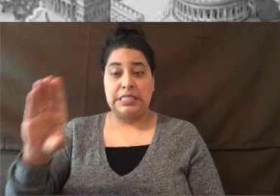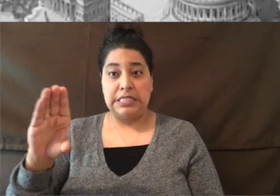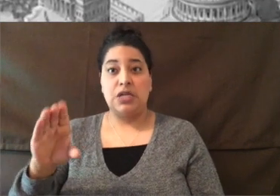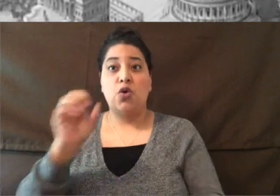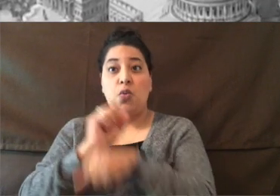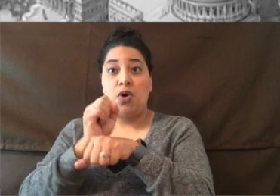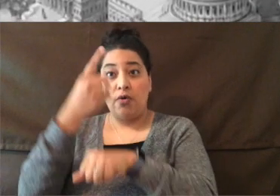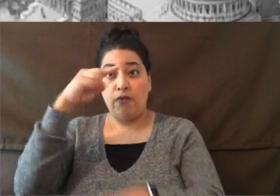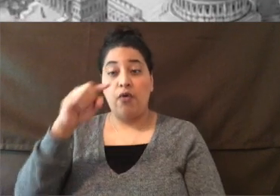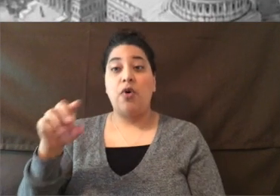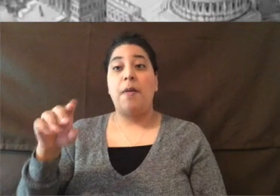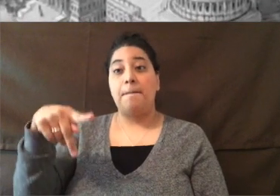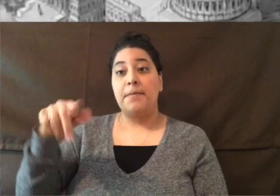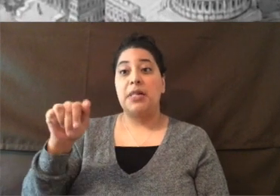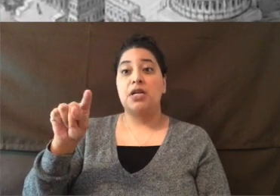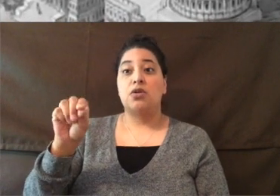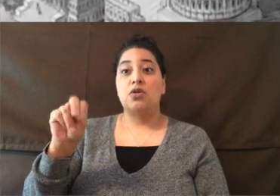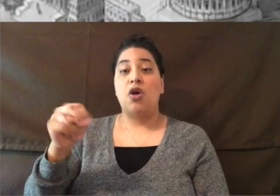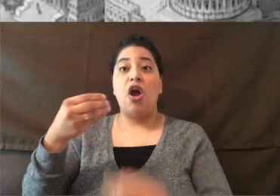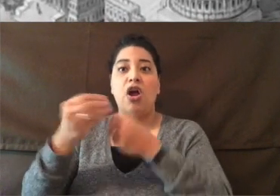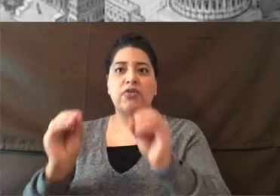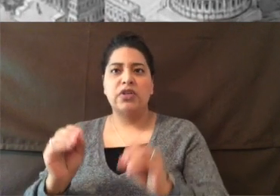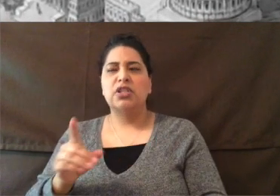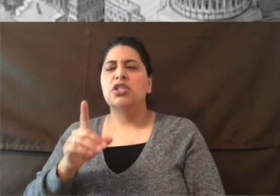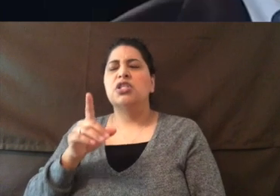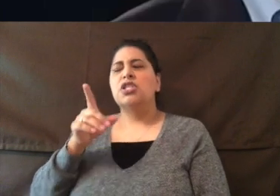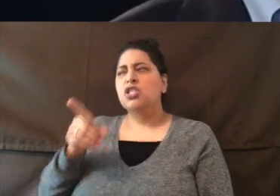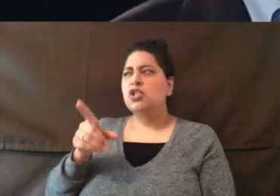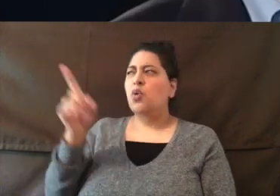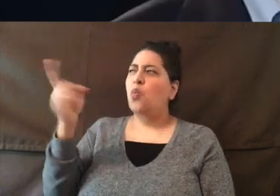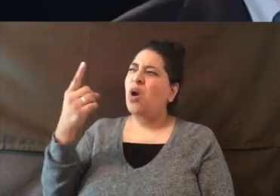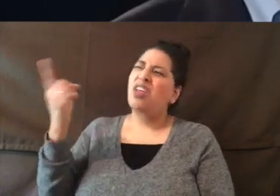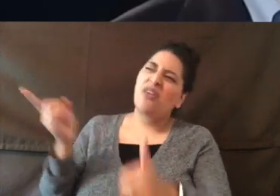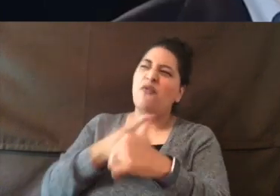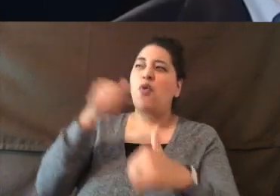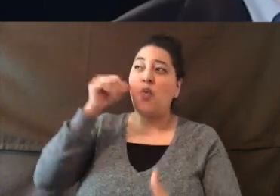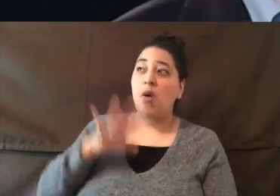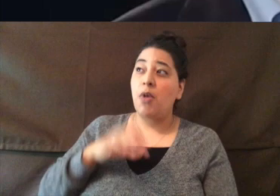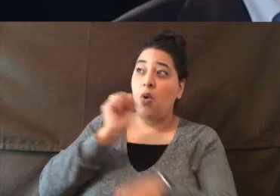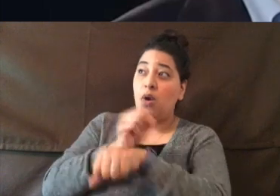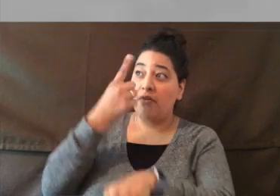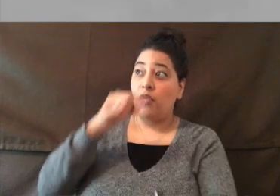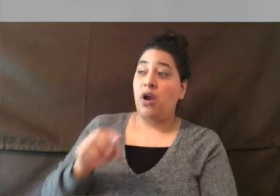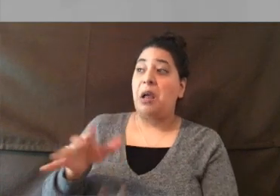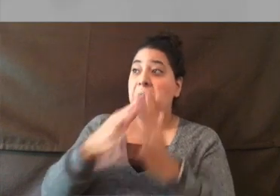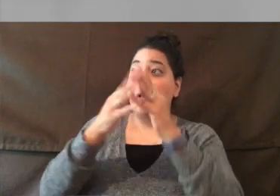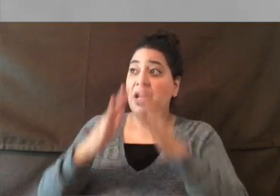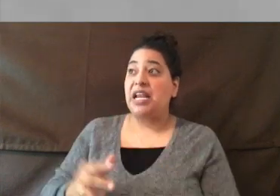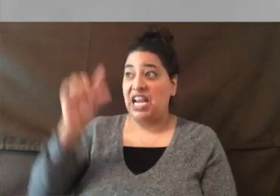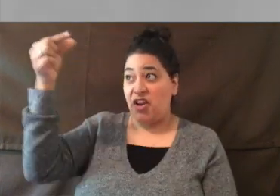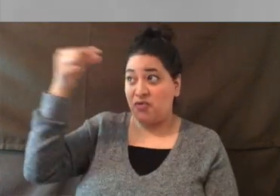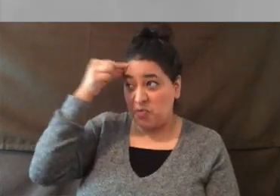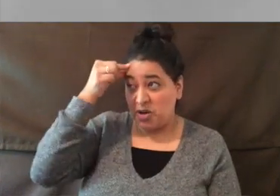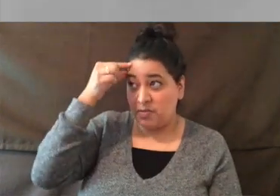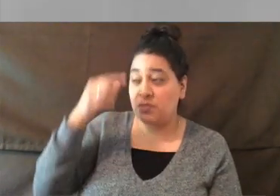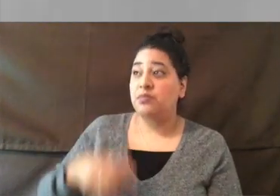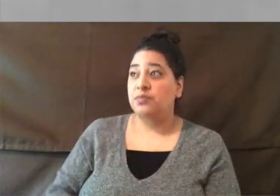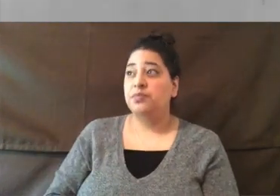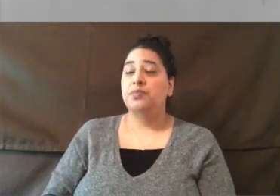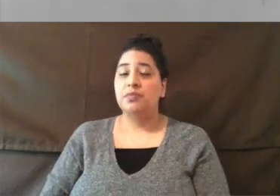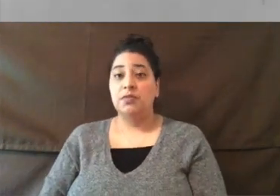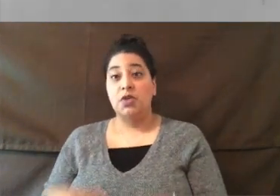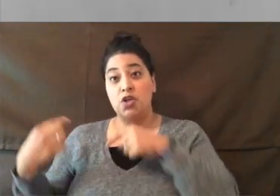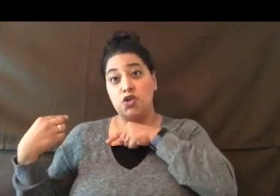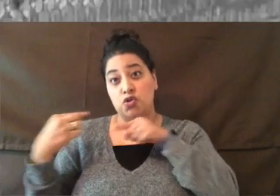for the U.S. Patent Office a year later. Barton was, if not the first, one of the first women to work for the U.S. government in any